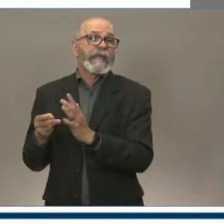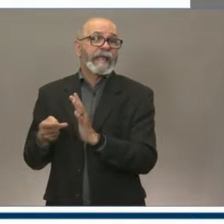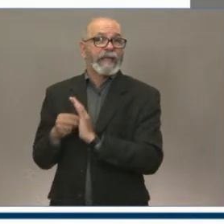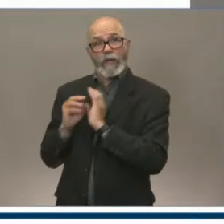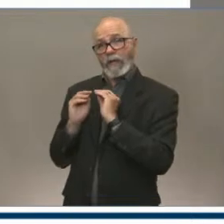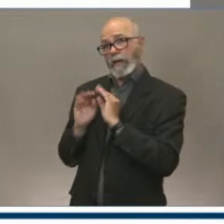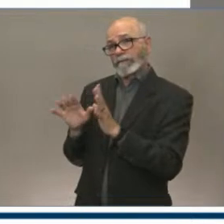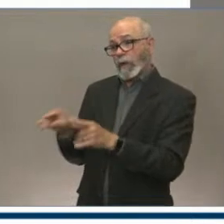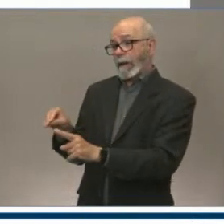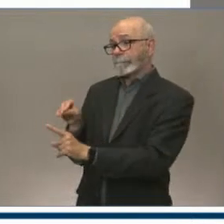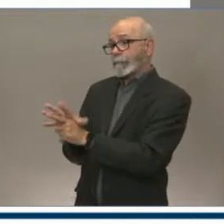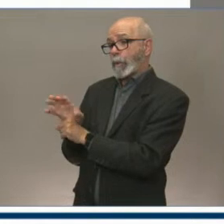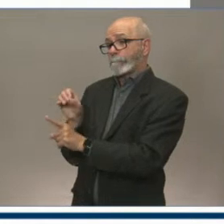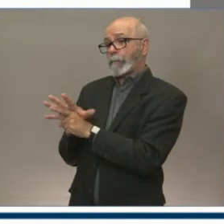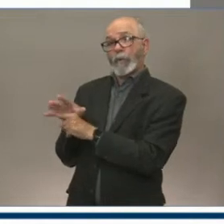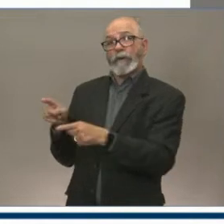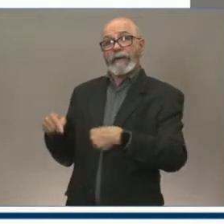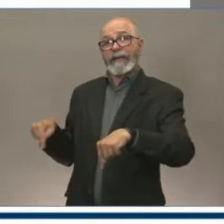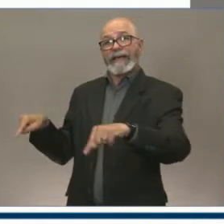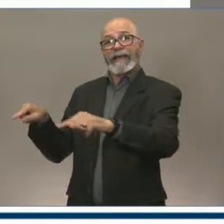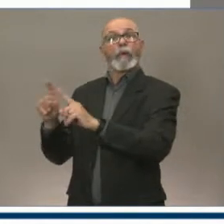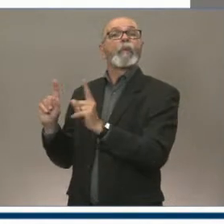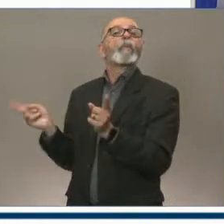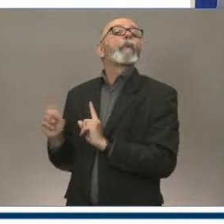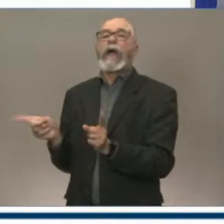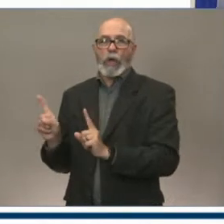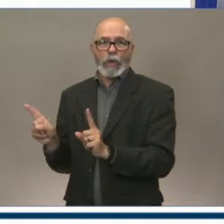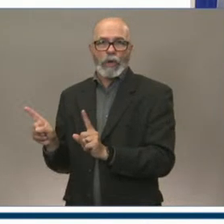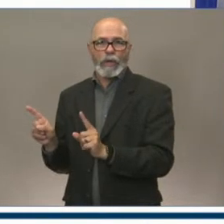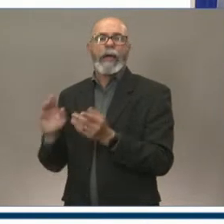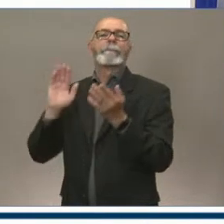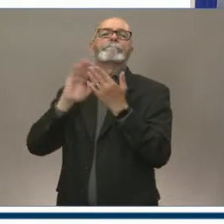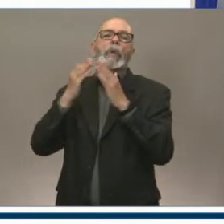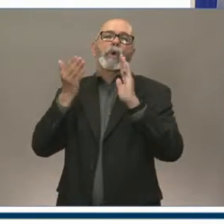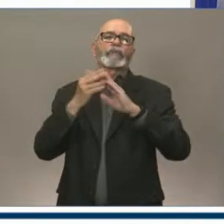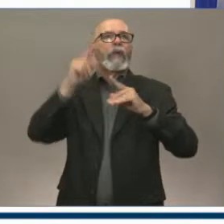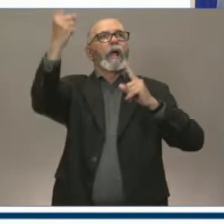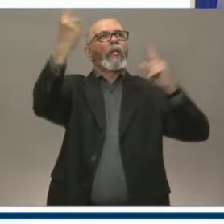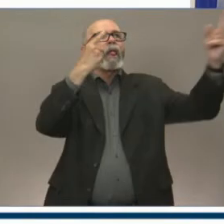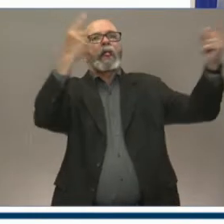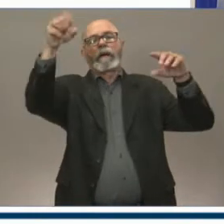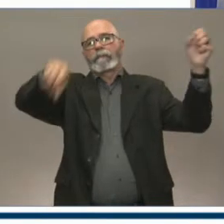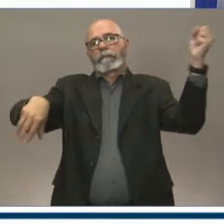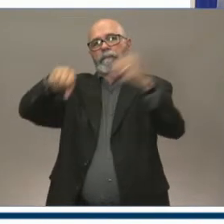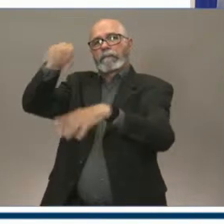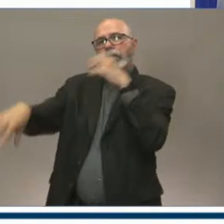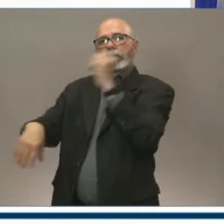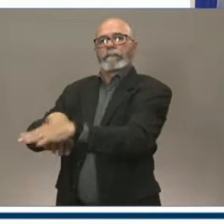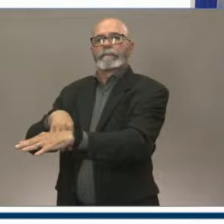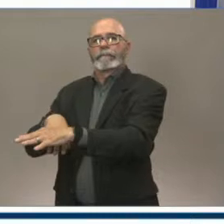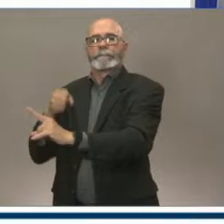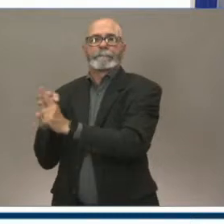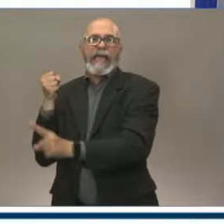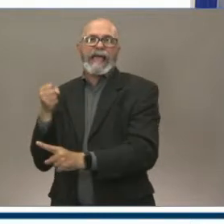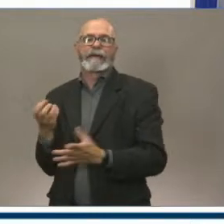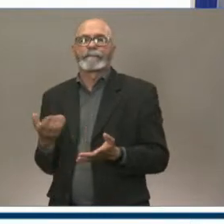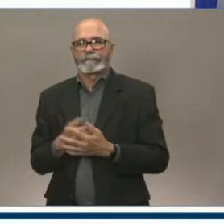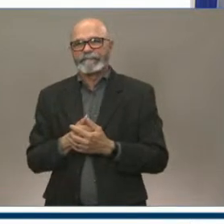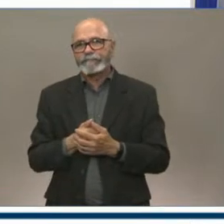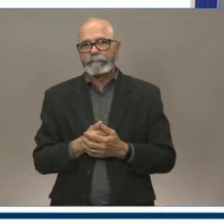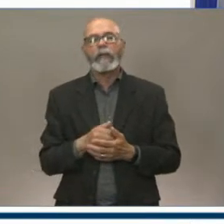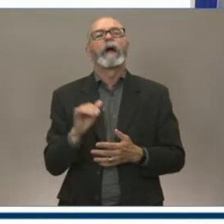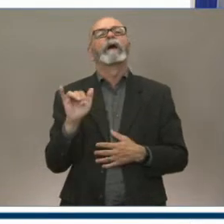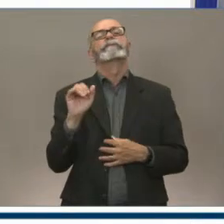exposures out in the community. Go ahead, Tim, with your follow-up. Yeah, I have a question about school